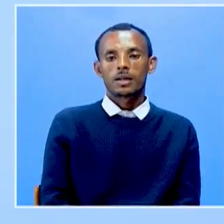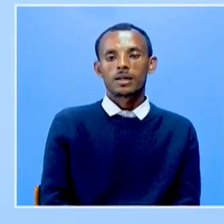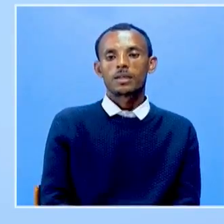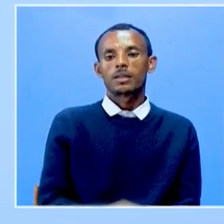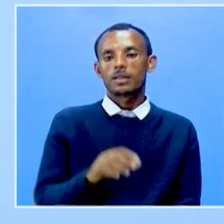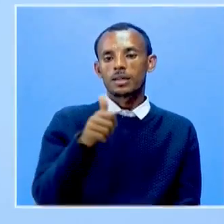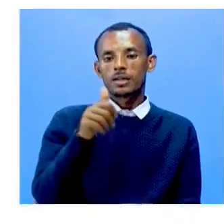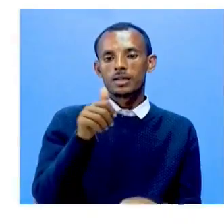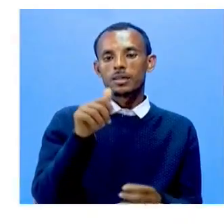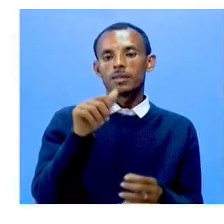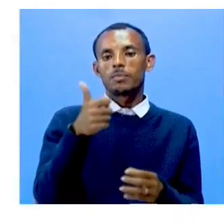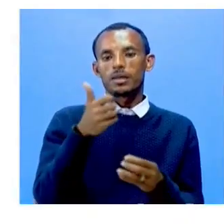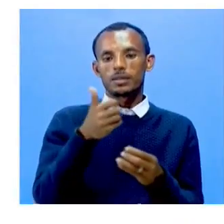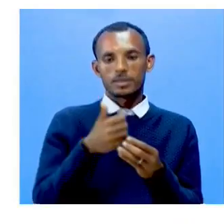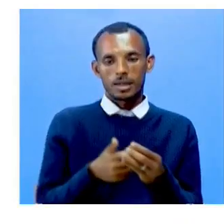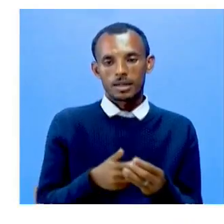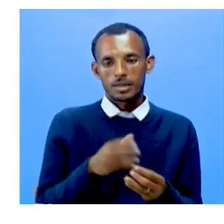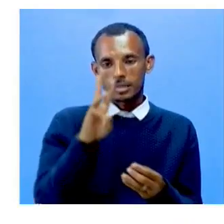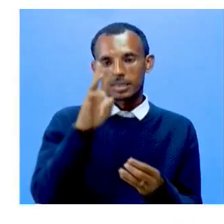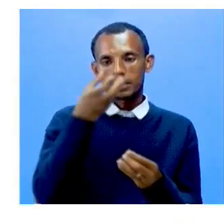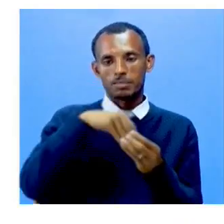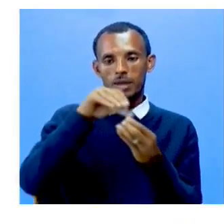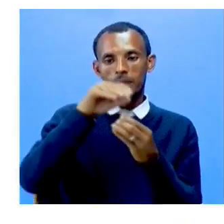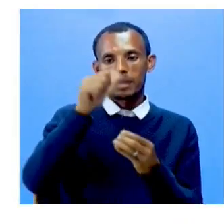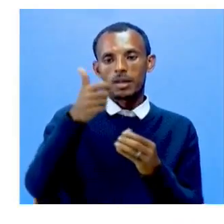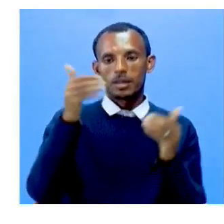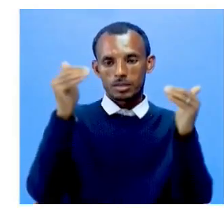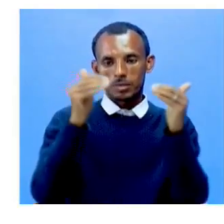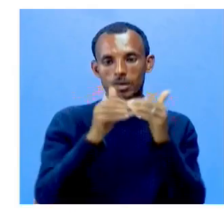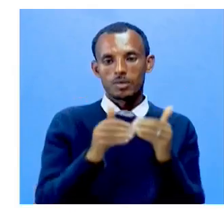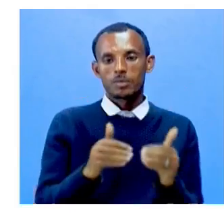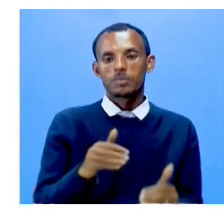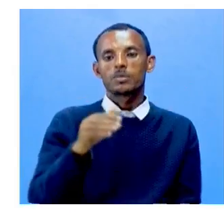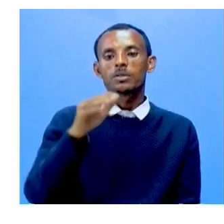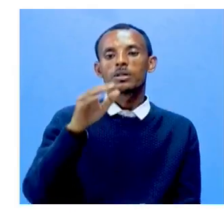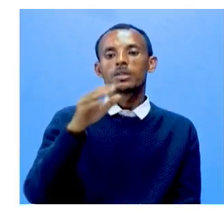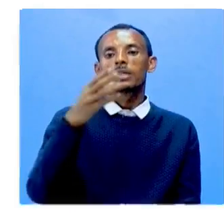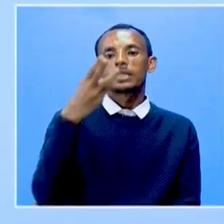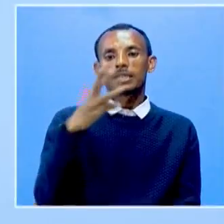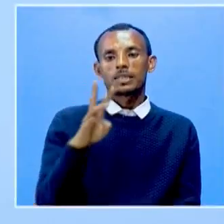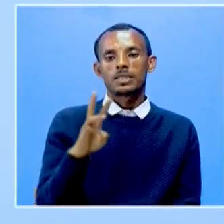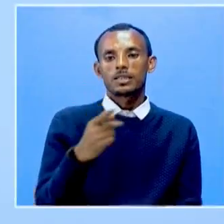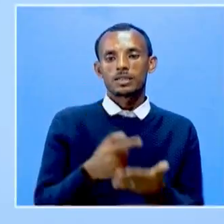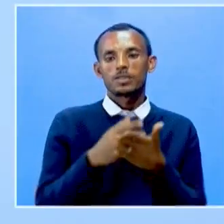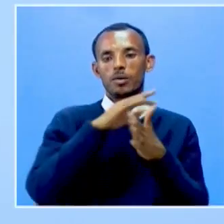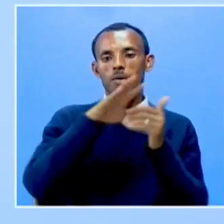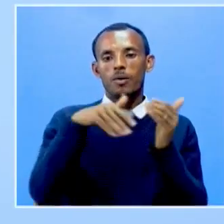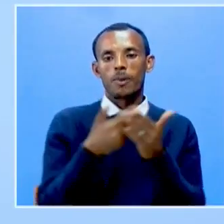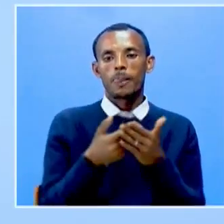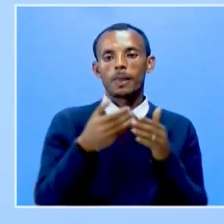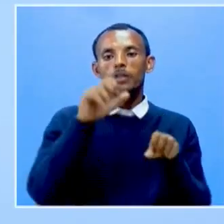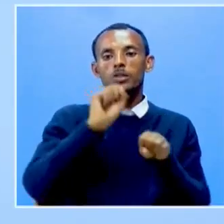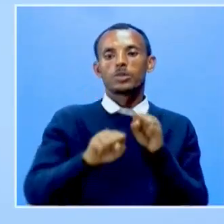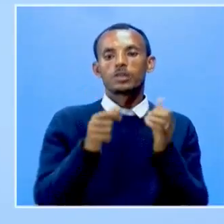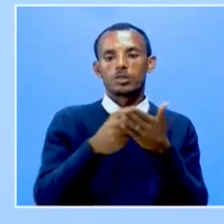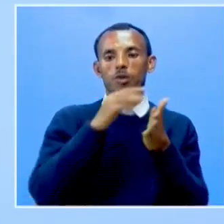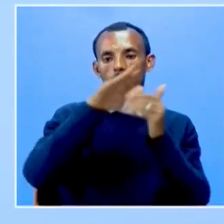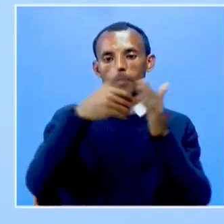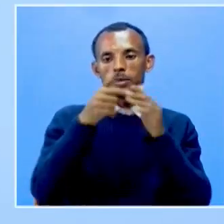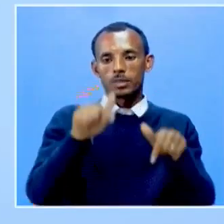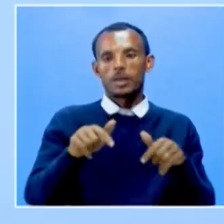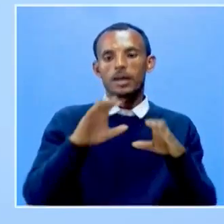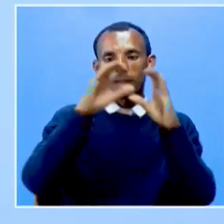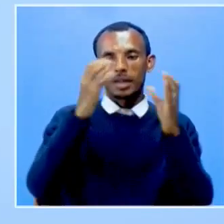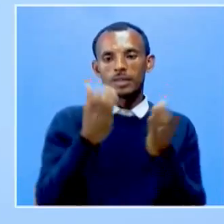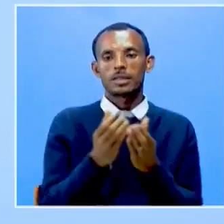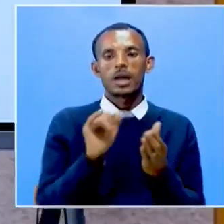Therefore, plus 10, it gives you the 16 units. So this all. So this all about this